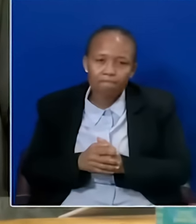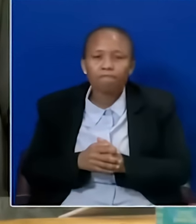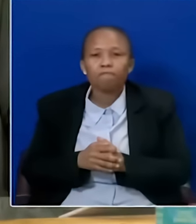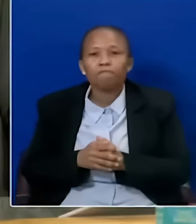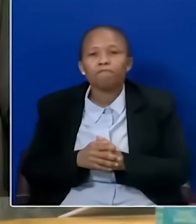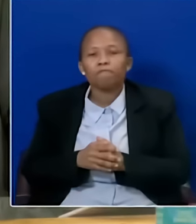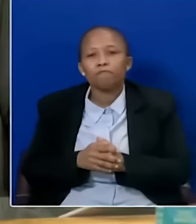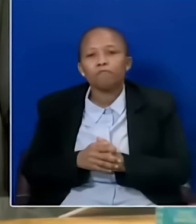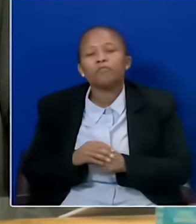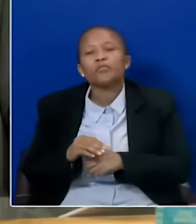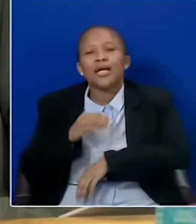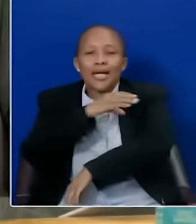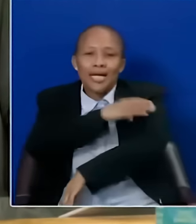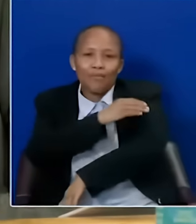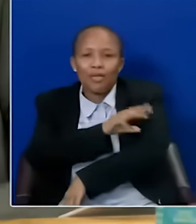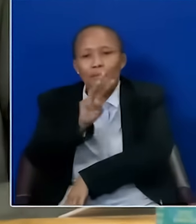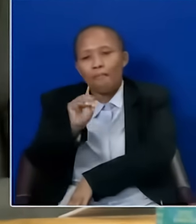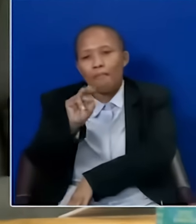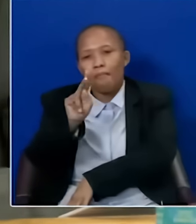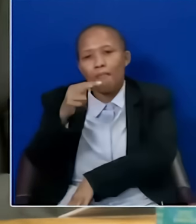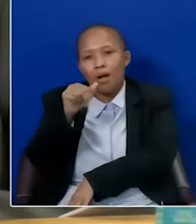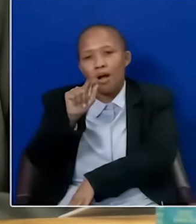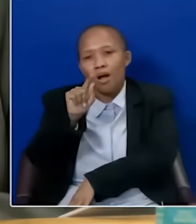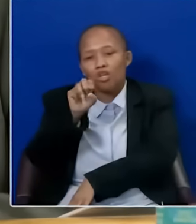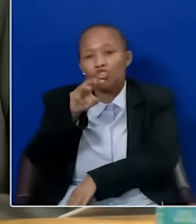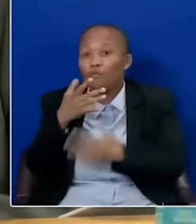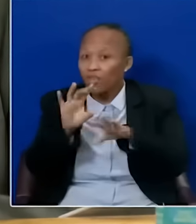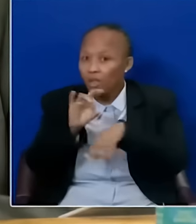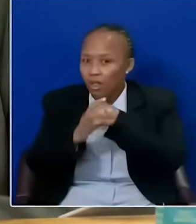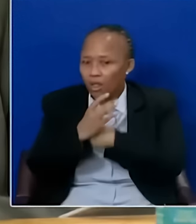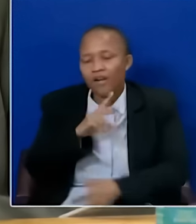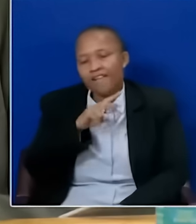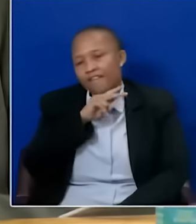on Friday, he brought the case file with him.